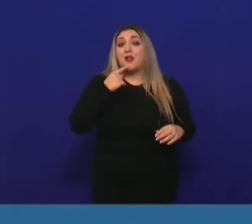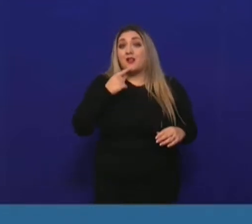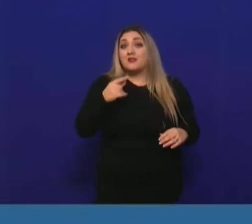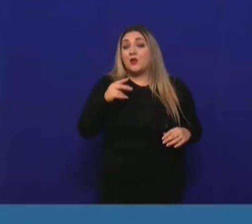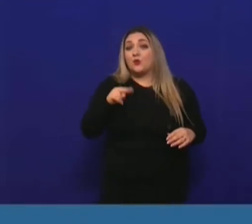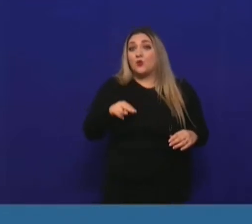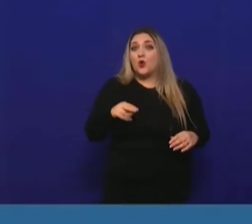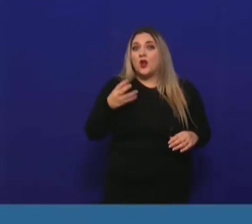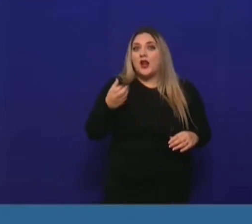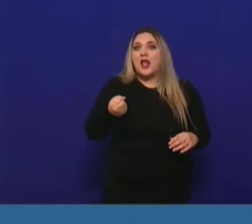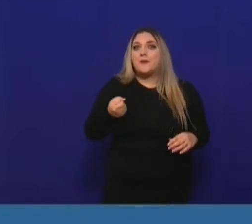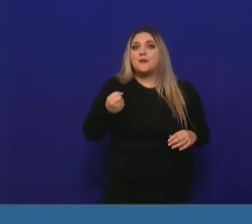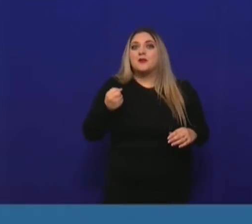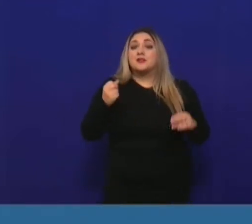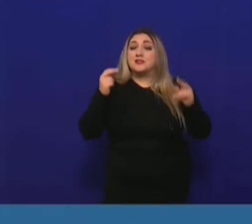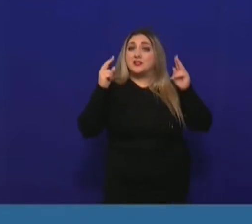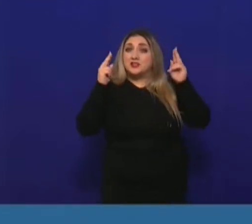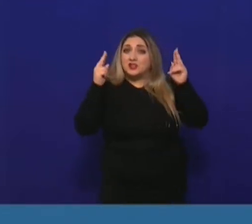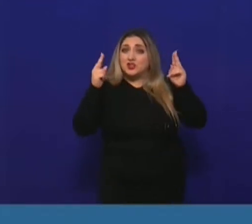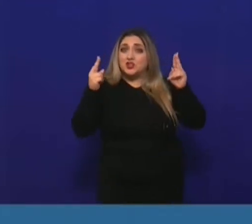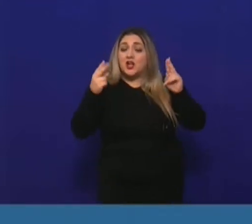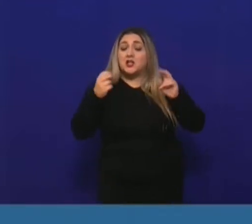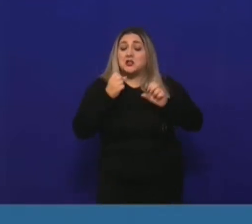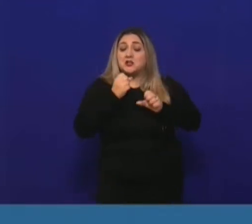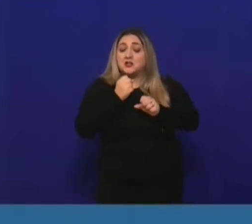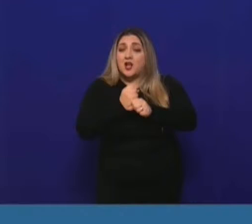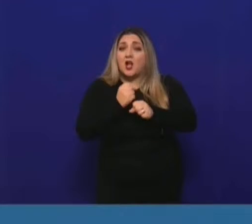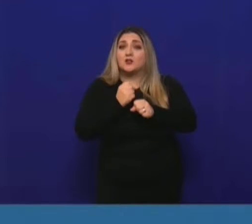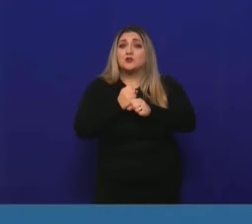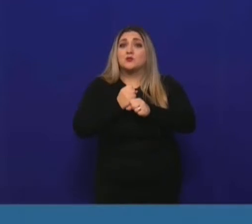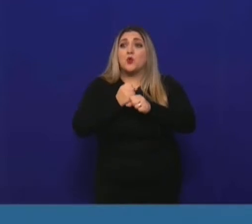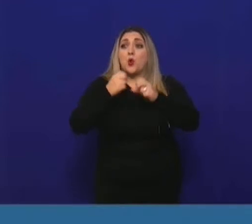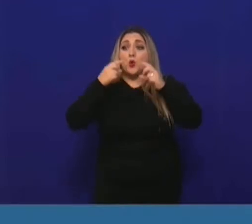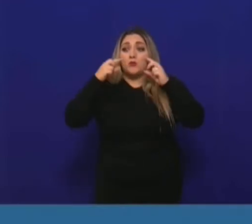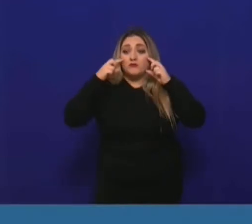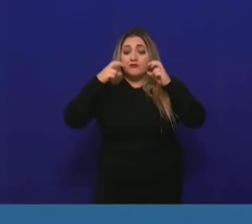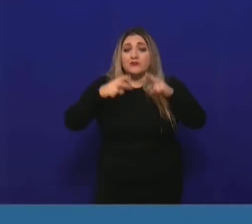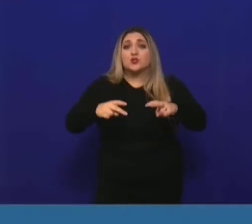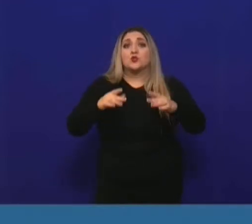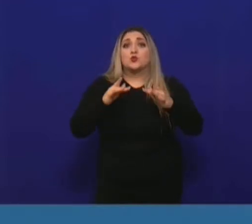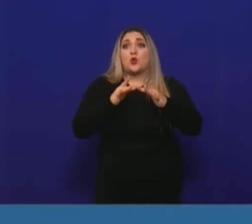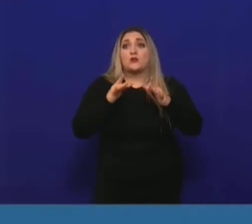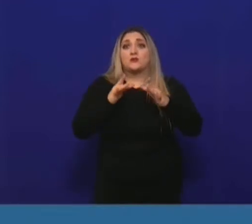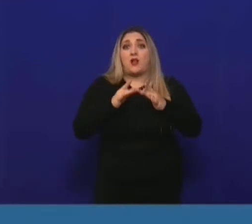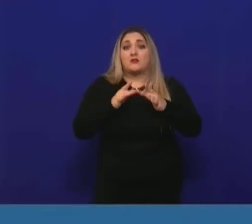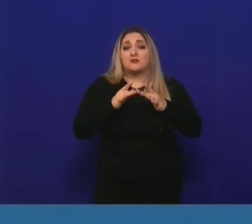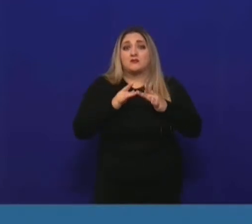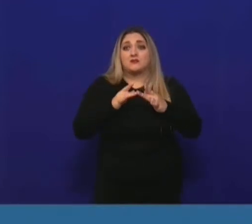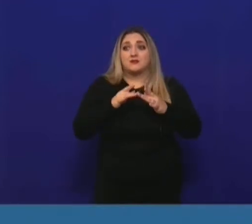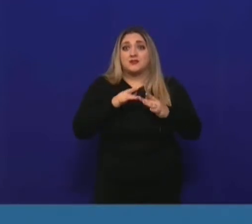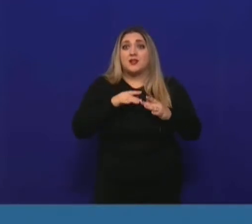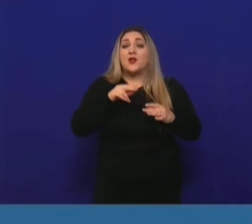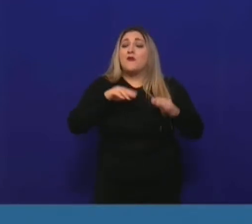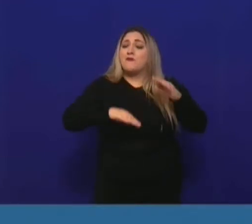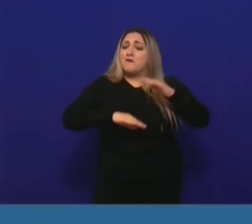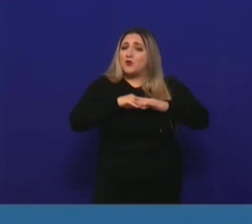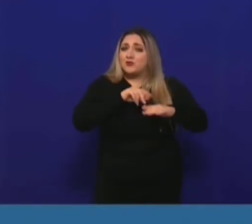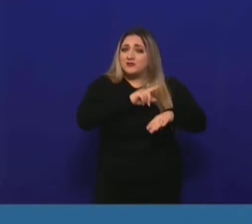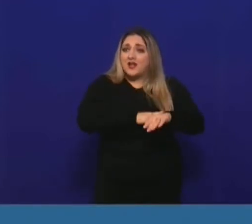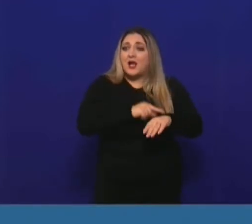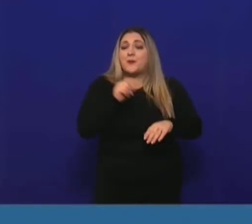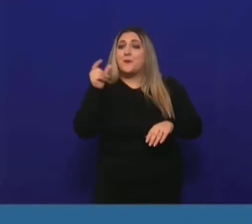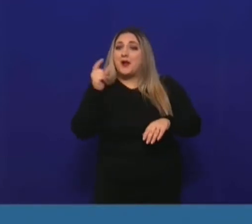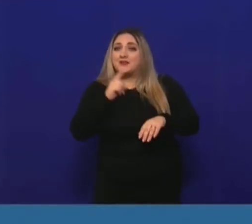ta' edukaturi li qegħdin jgħinuna wkoll fil-contact tracing fuq tal-iskejjel kemm full time u għandna wkoll minnhom li qegħdin ukoll jgħinuna part time